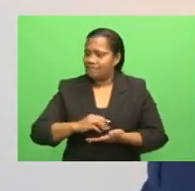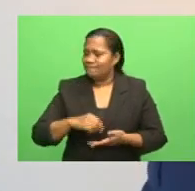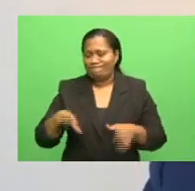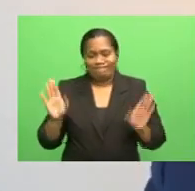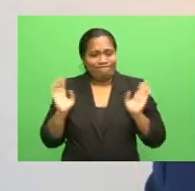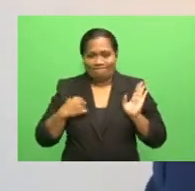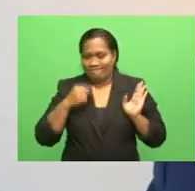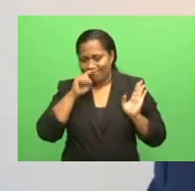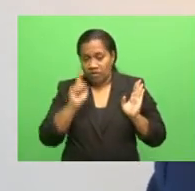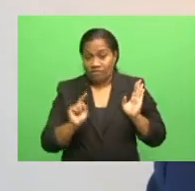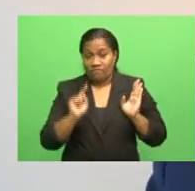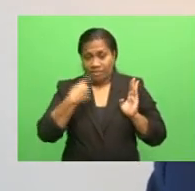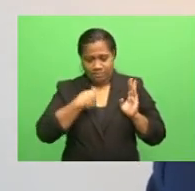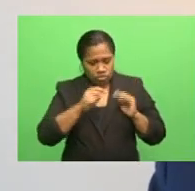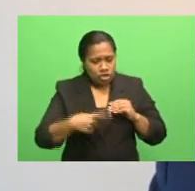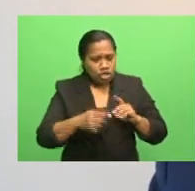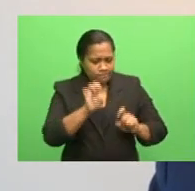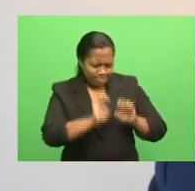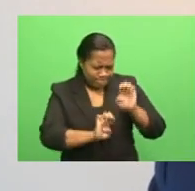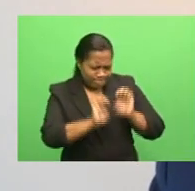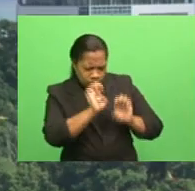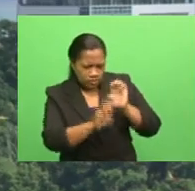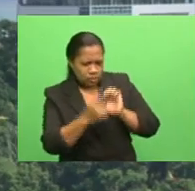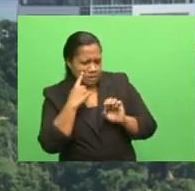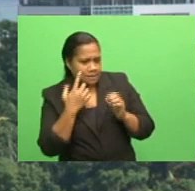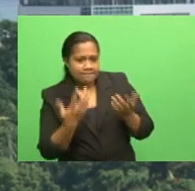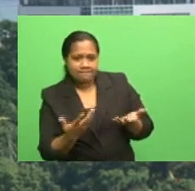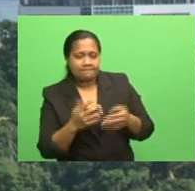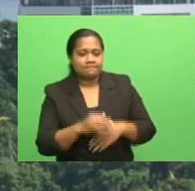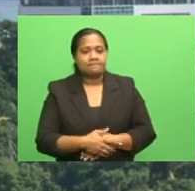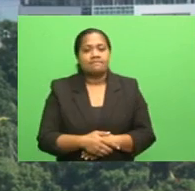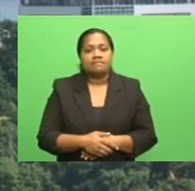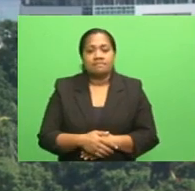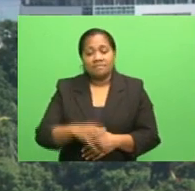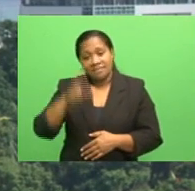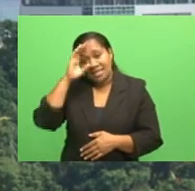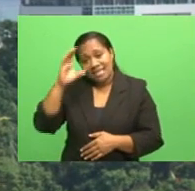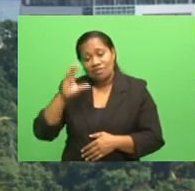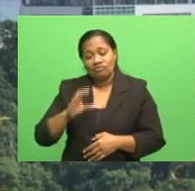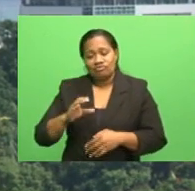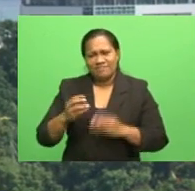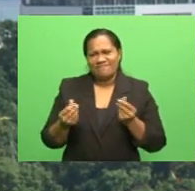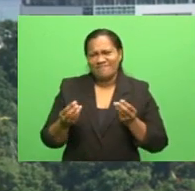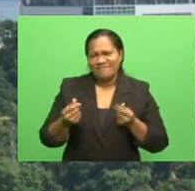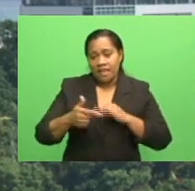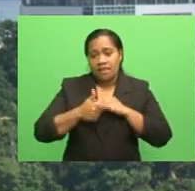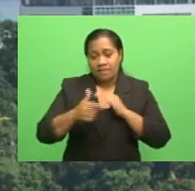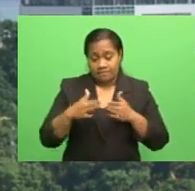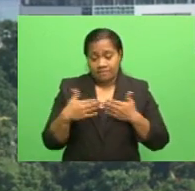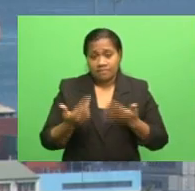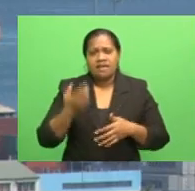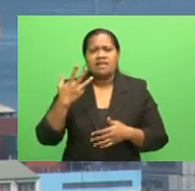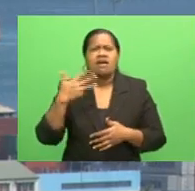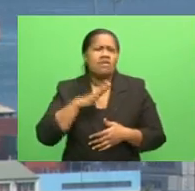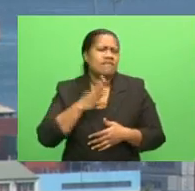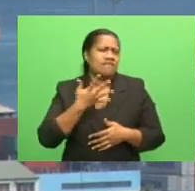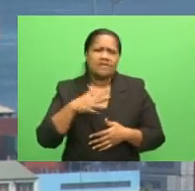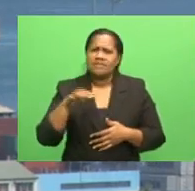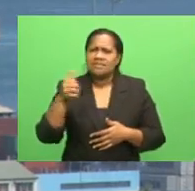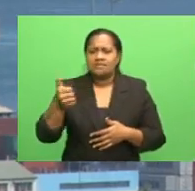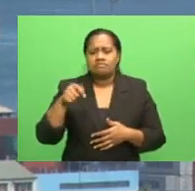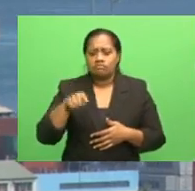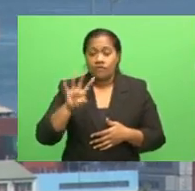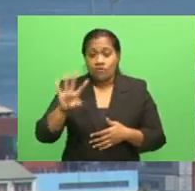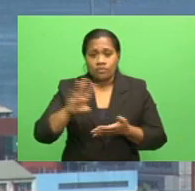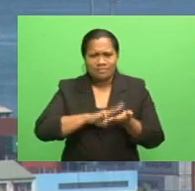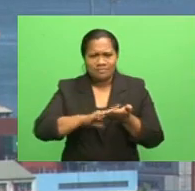to evaluate and based on our situation, we will come back. The country's liquidity level currently stands at 956.4 million as